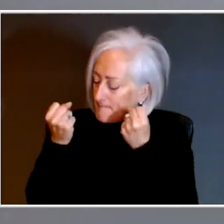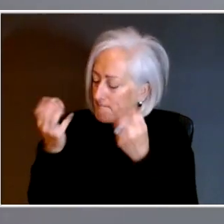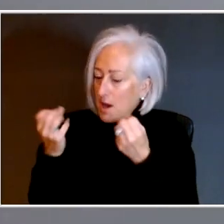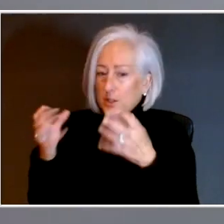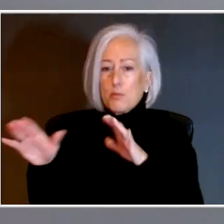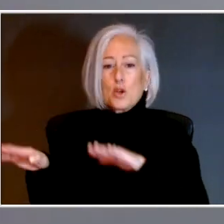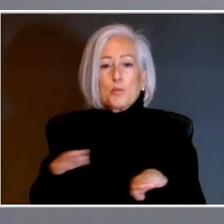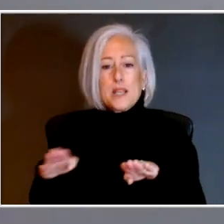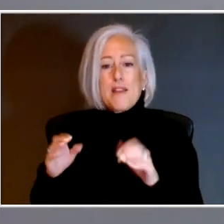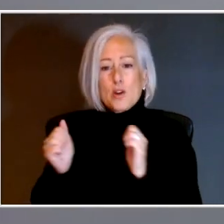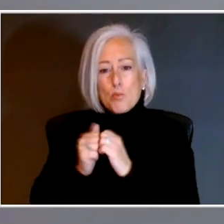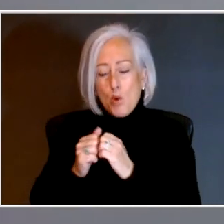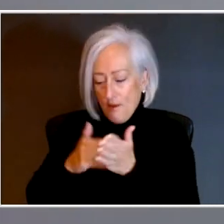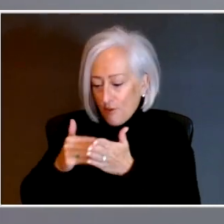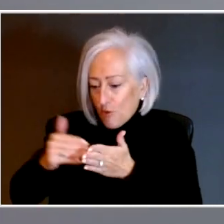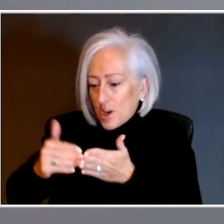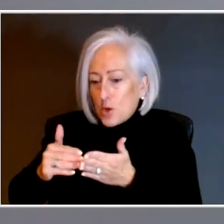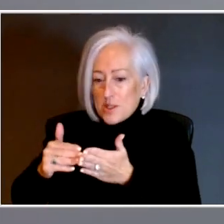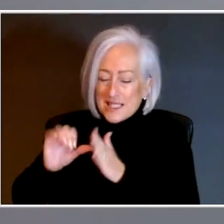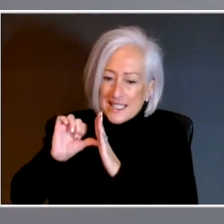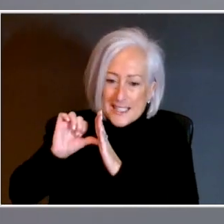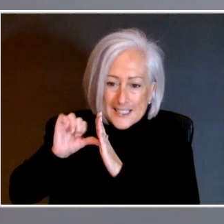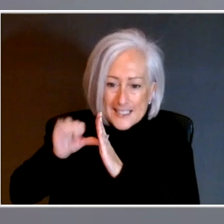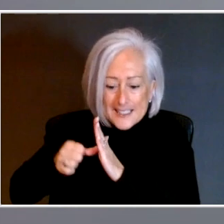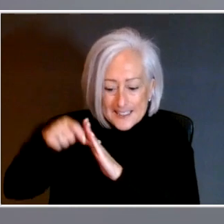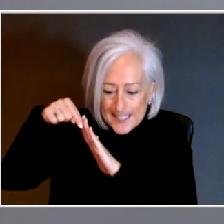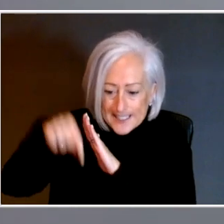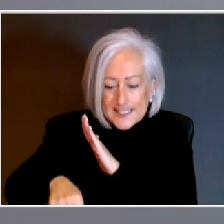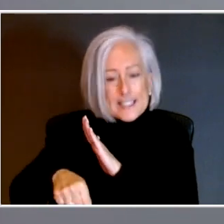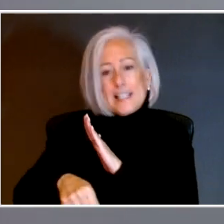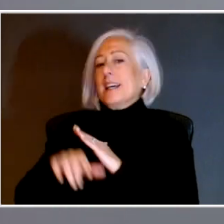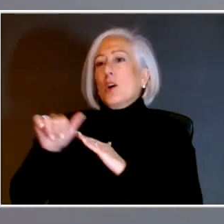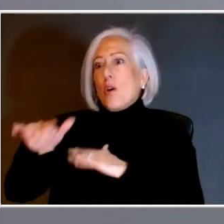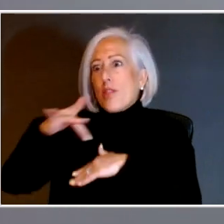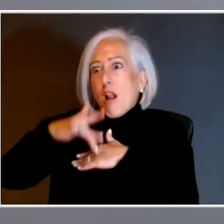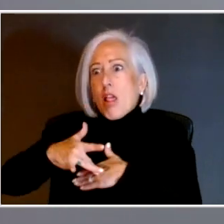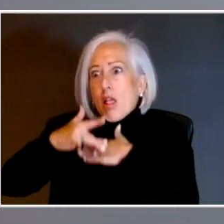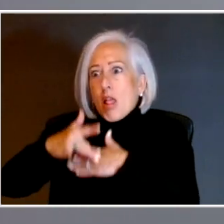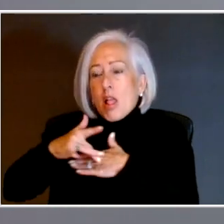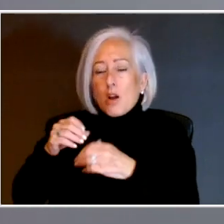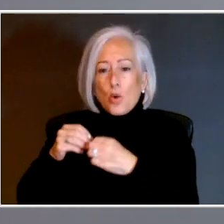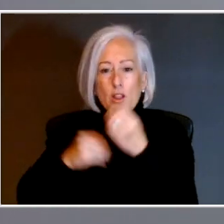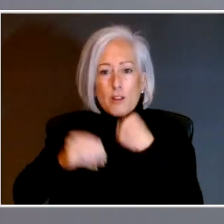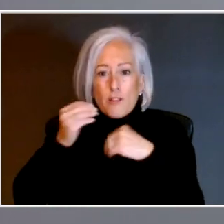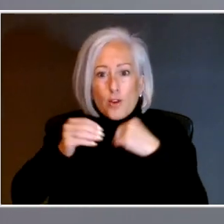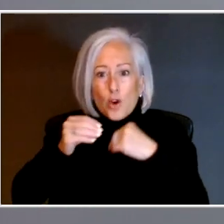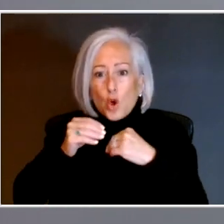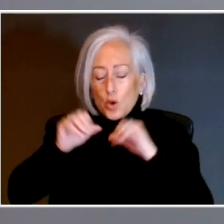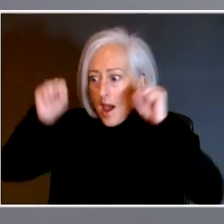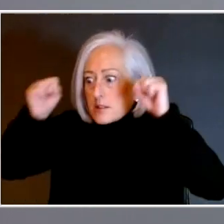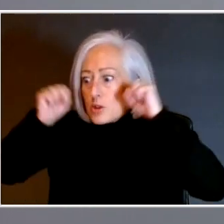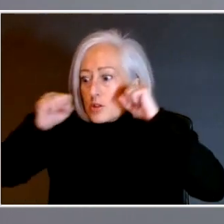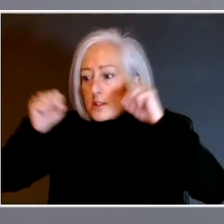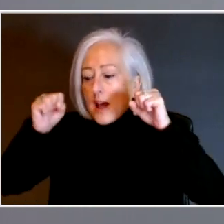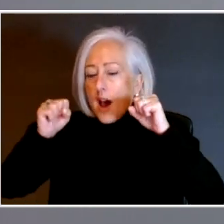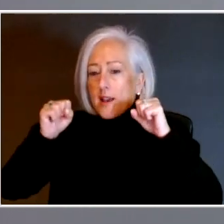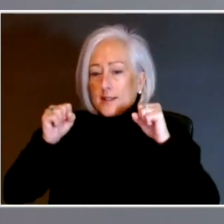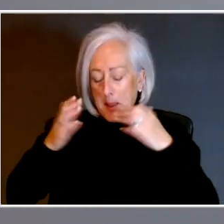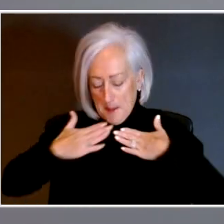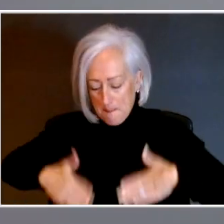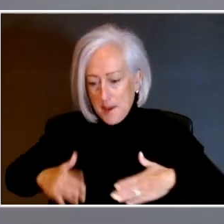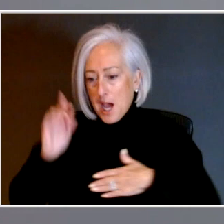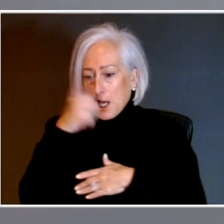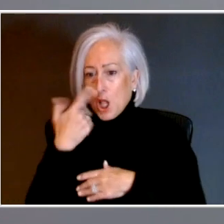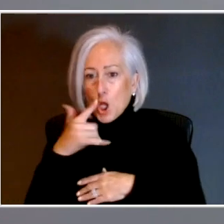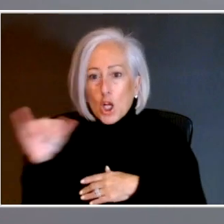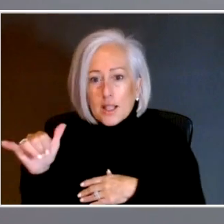more frequency, more intensity, where the level of their obsession with food, exercise, and their body image and behaviors, they're